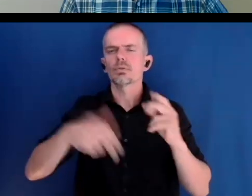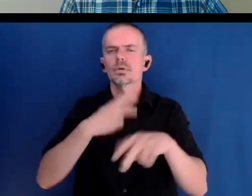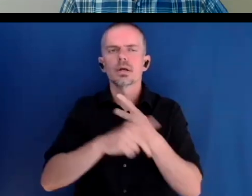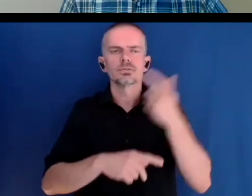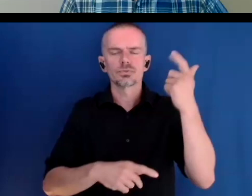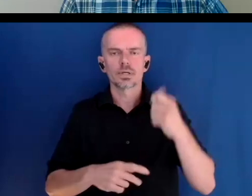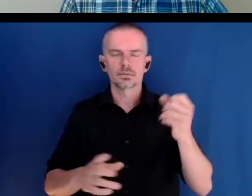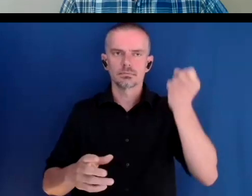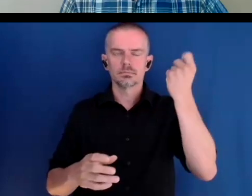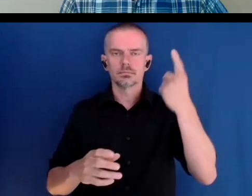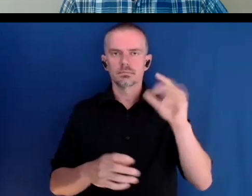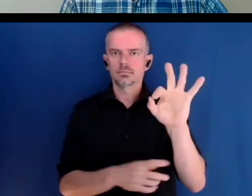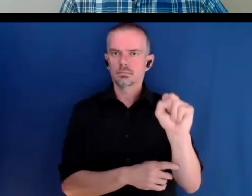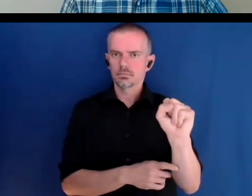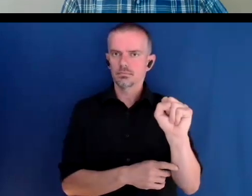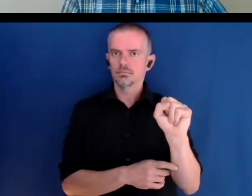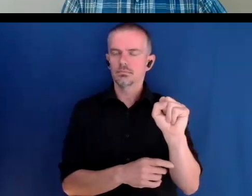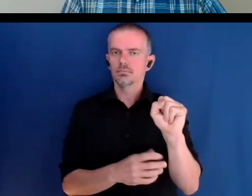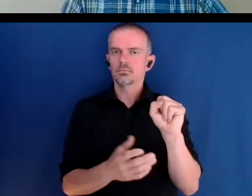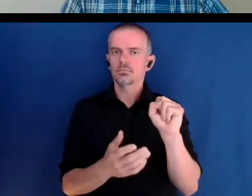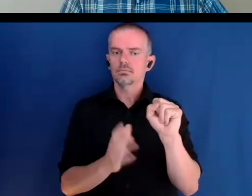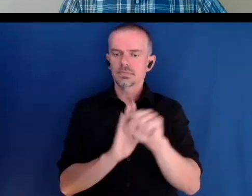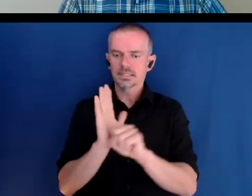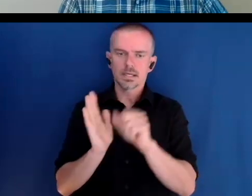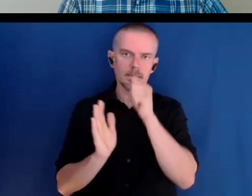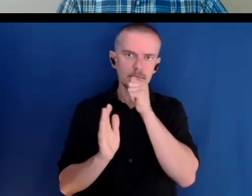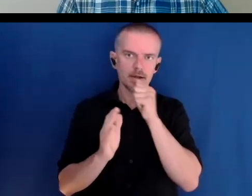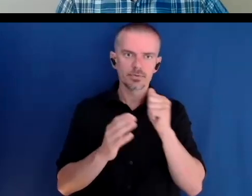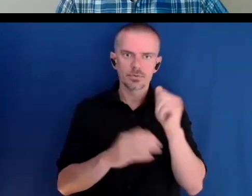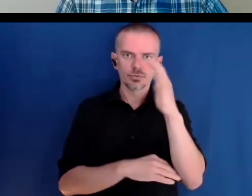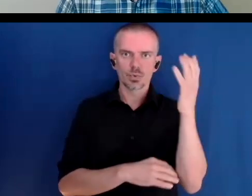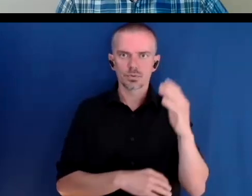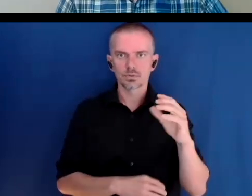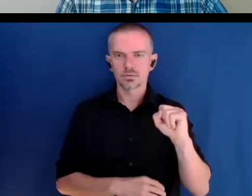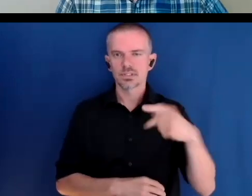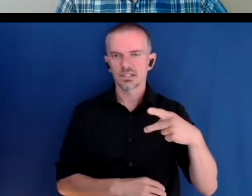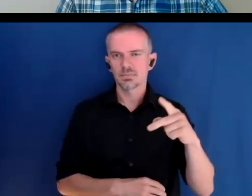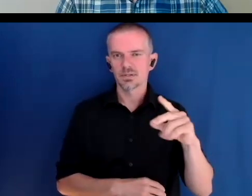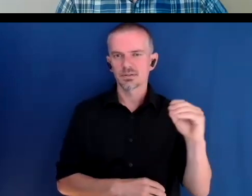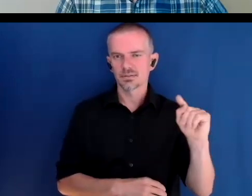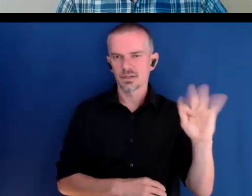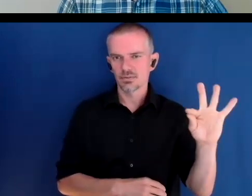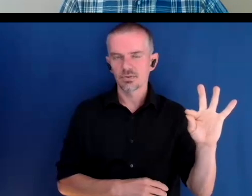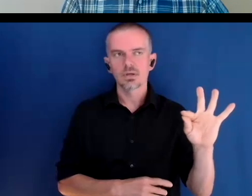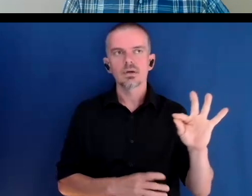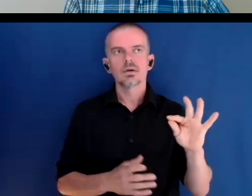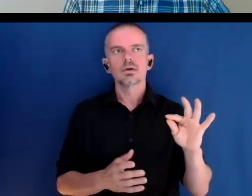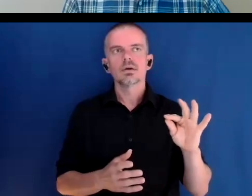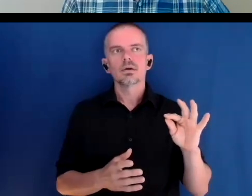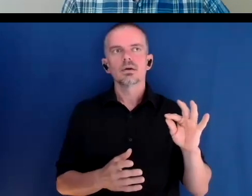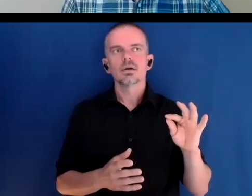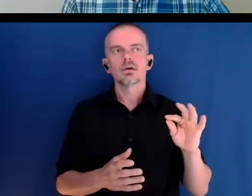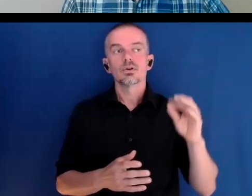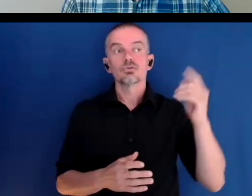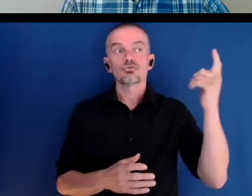National Forest System, state and private forestry. There's rules around agreements and rules around grants.